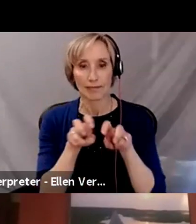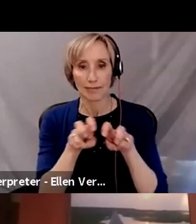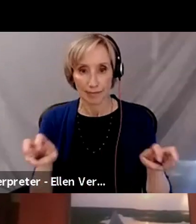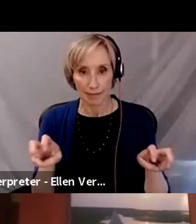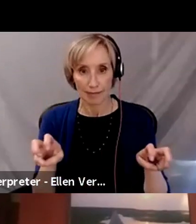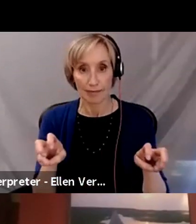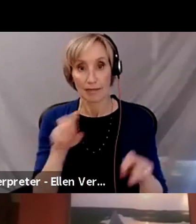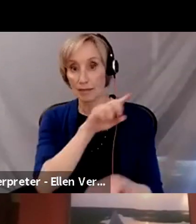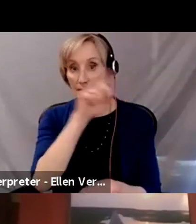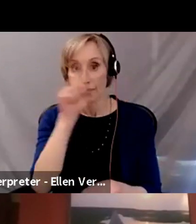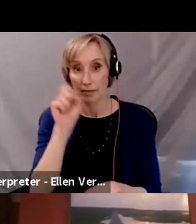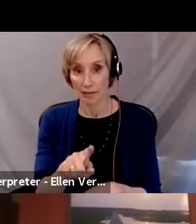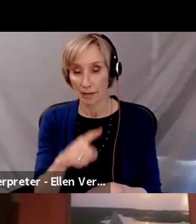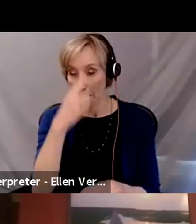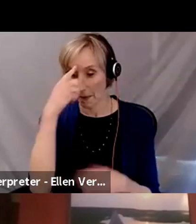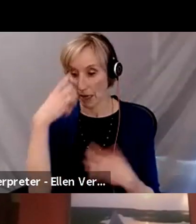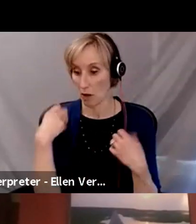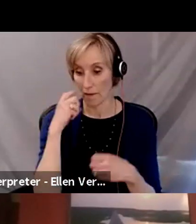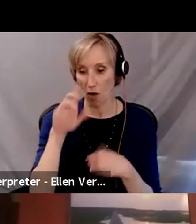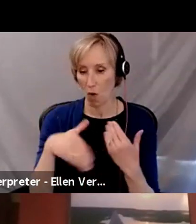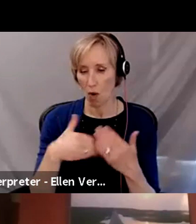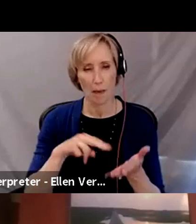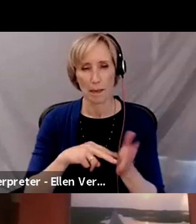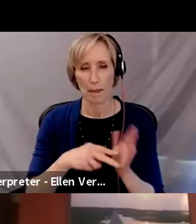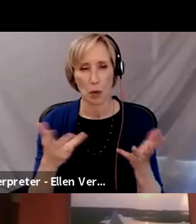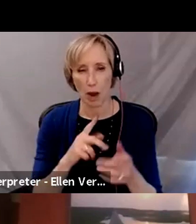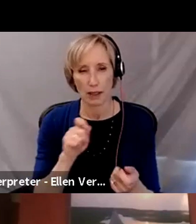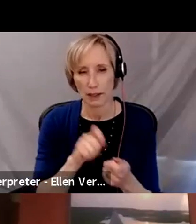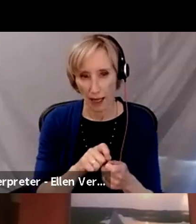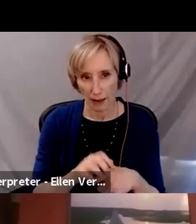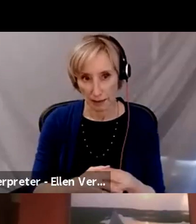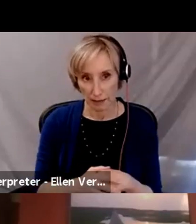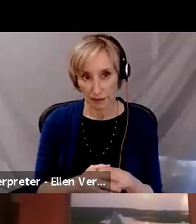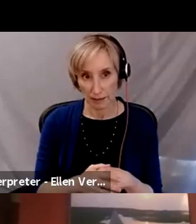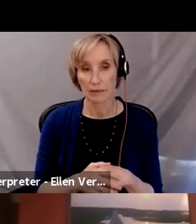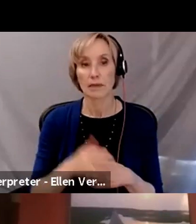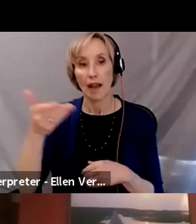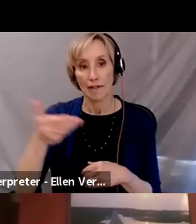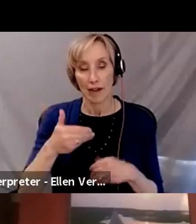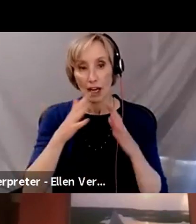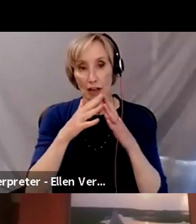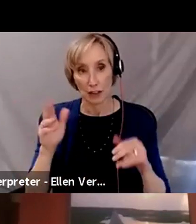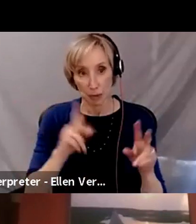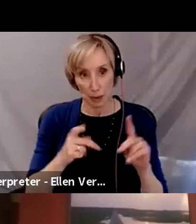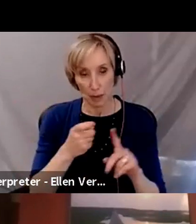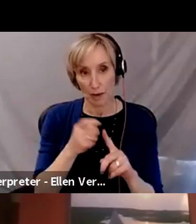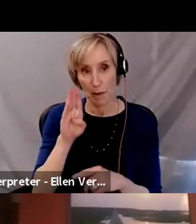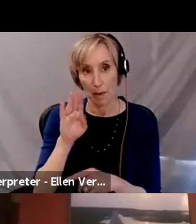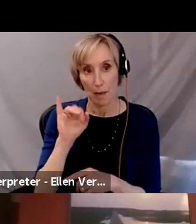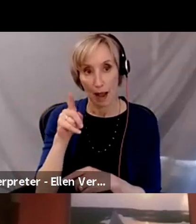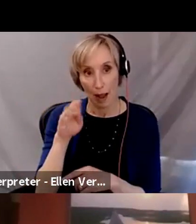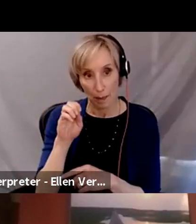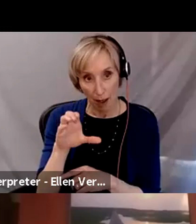health for all? We have invited diverse panelists from the BIPOC and LGBTQ plus communities